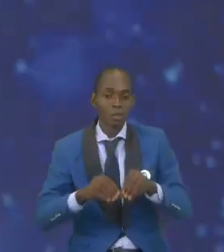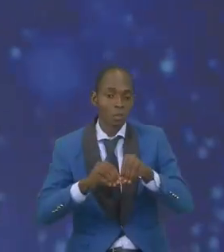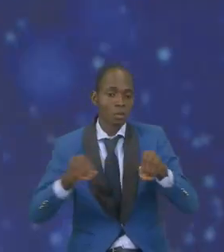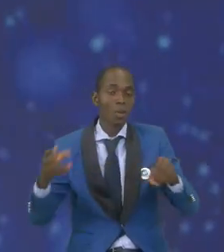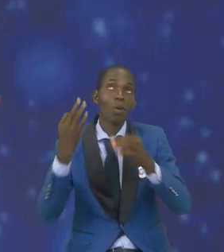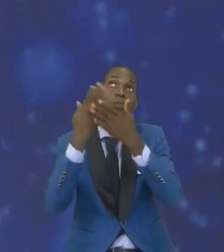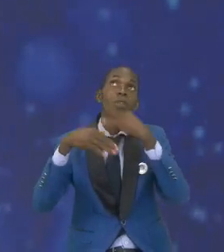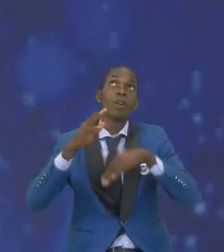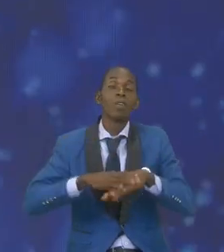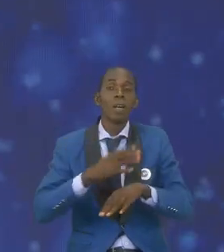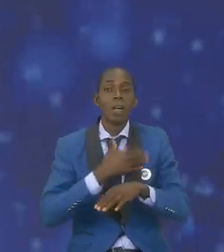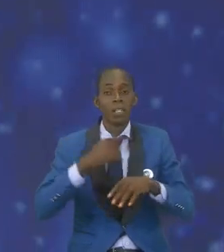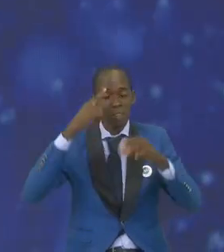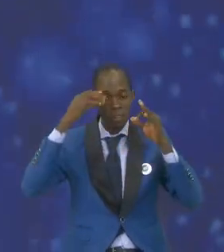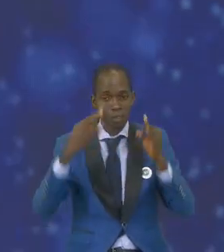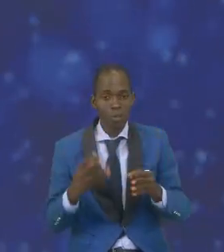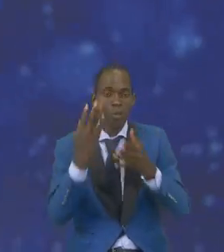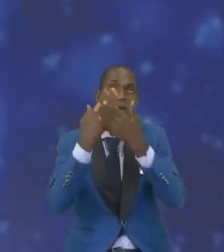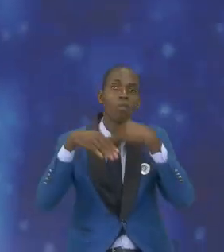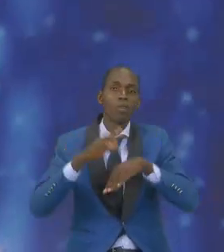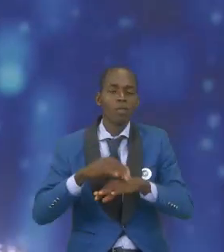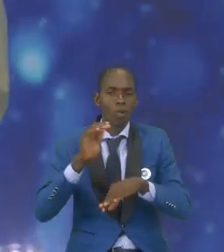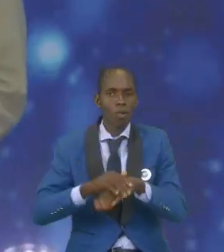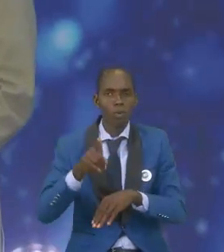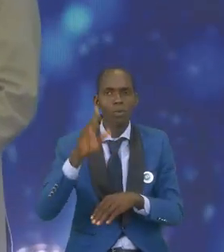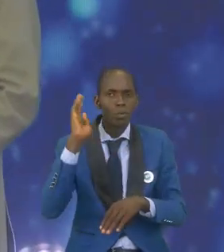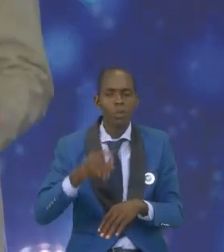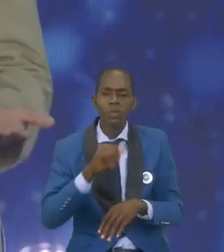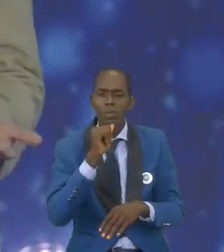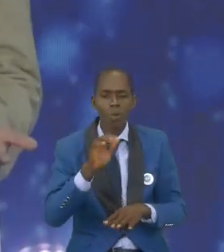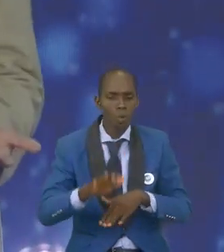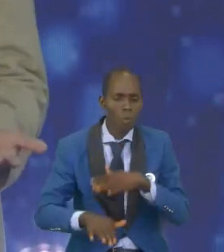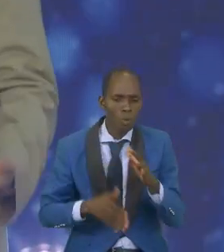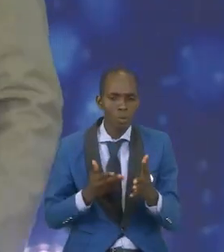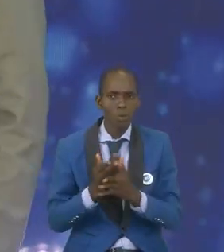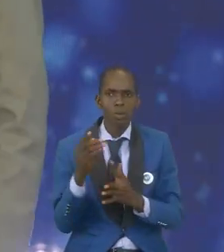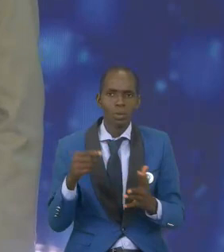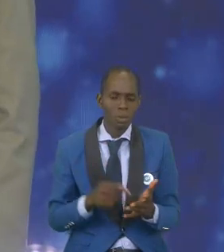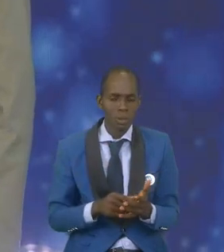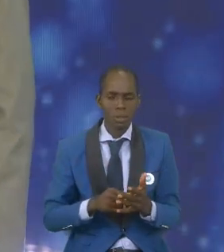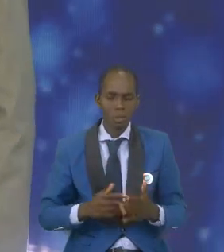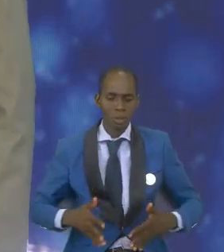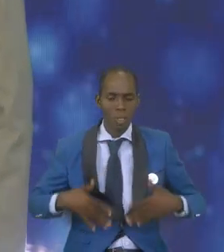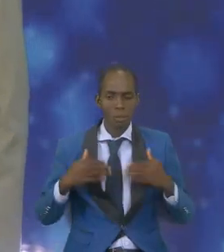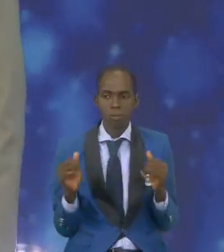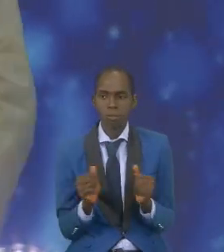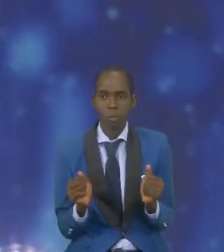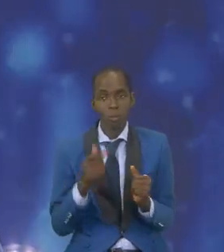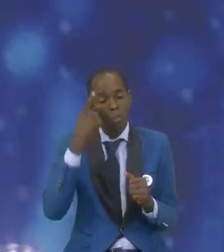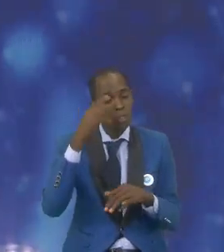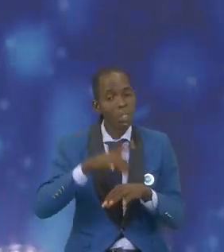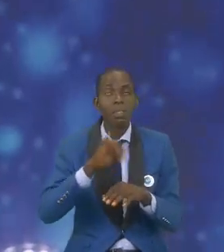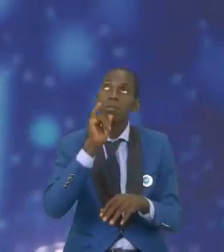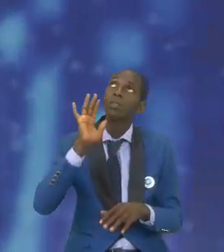decision of heaven over you. You shouldn't be walking through life. The earth is the Lord's and the fullness